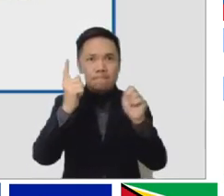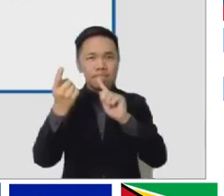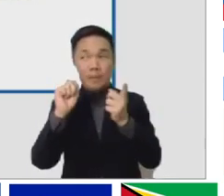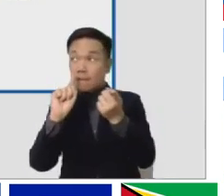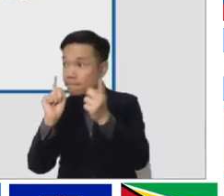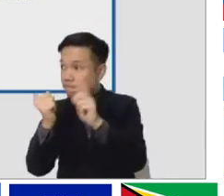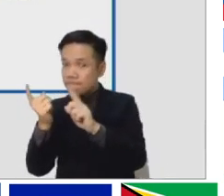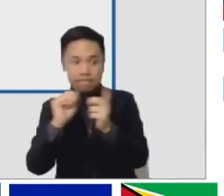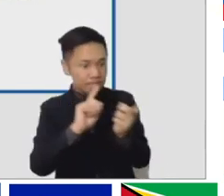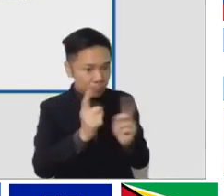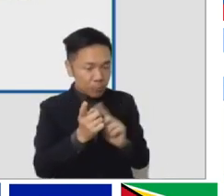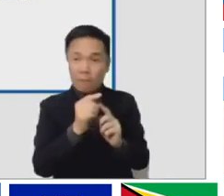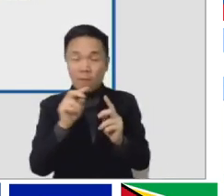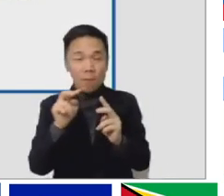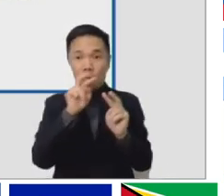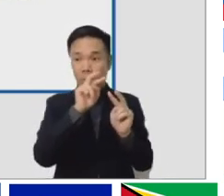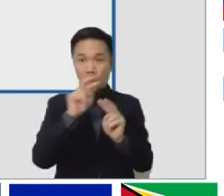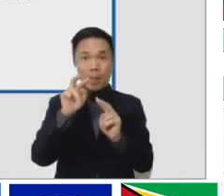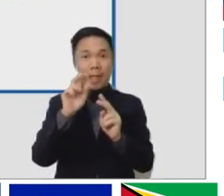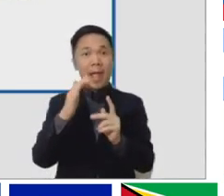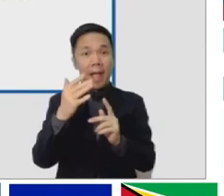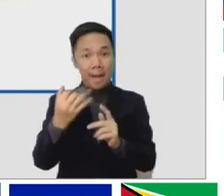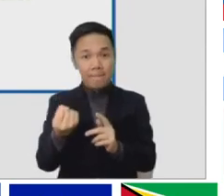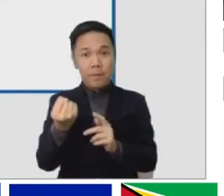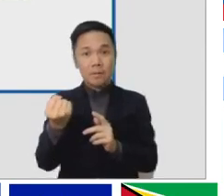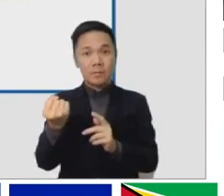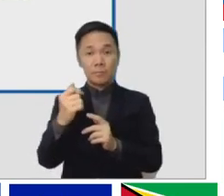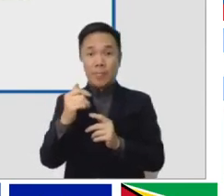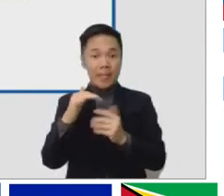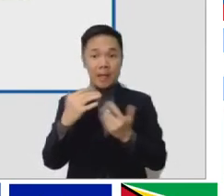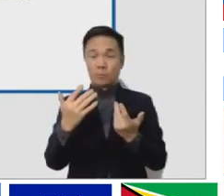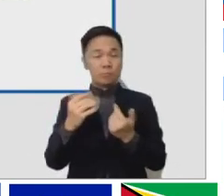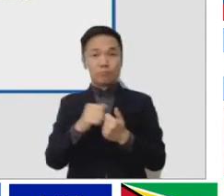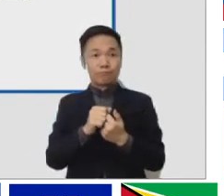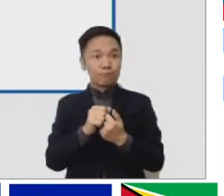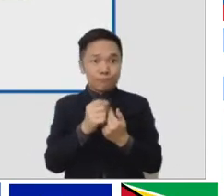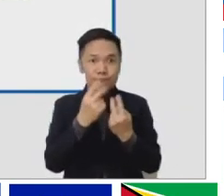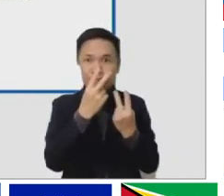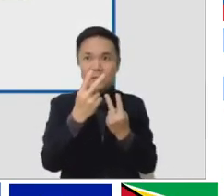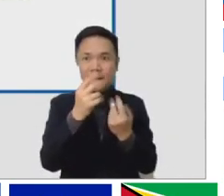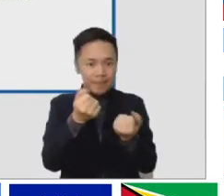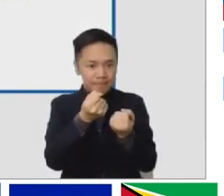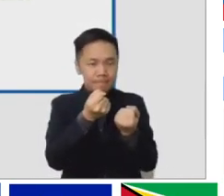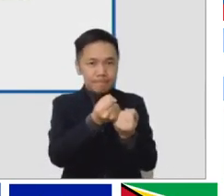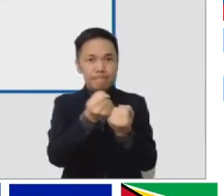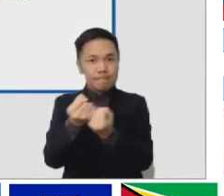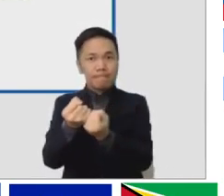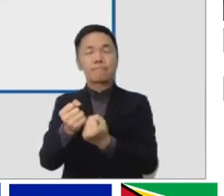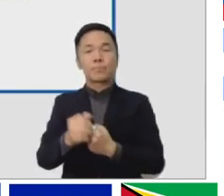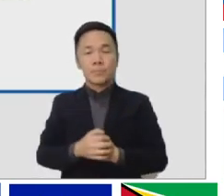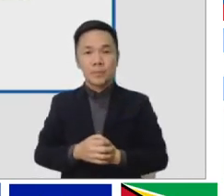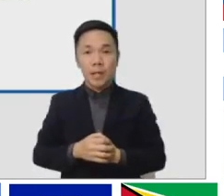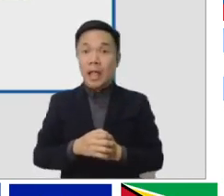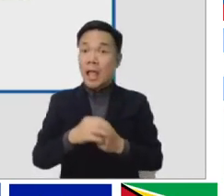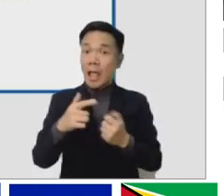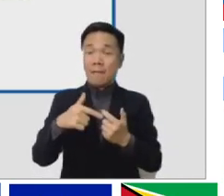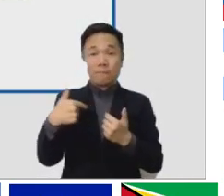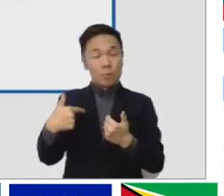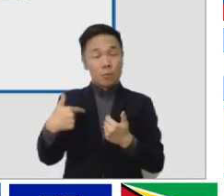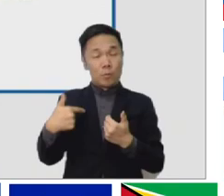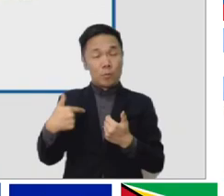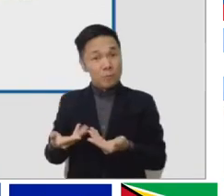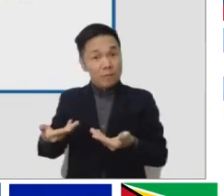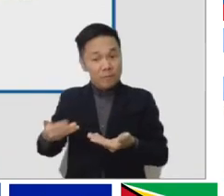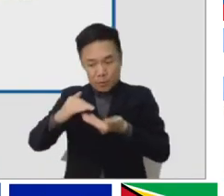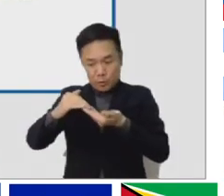an operational level as a response, and more importantly, related to operation for us to be able to provide